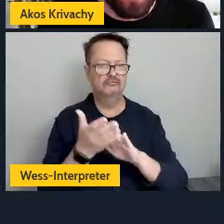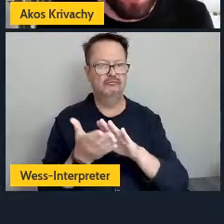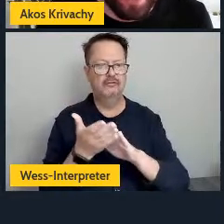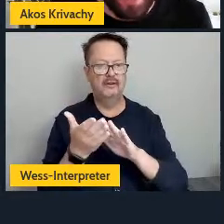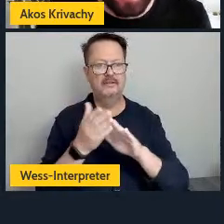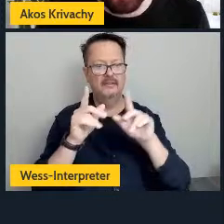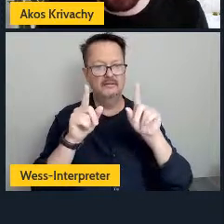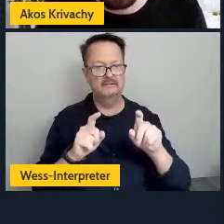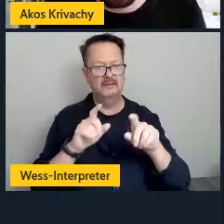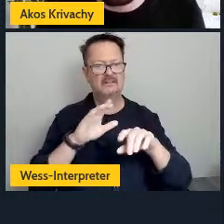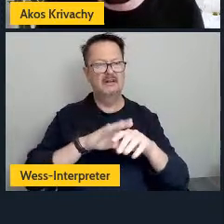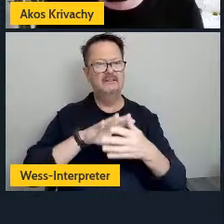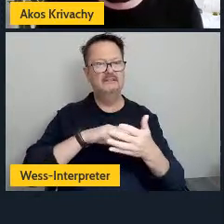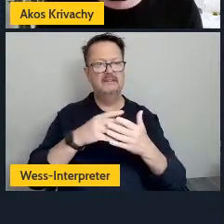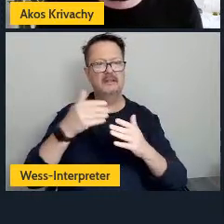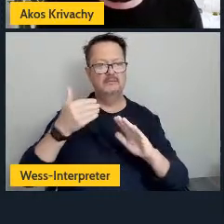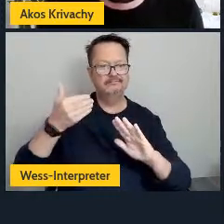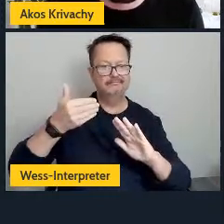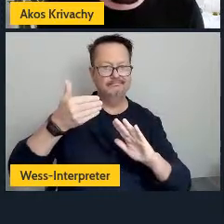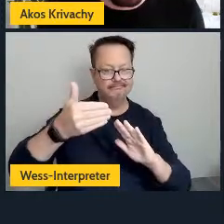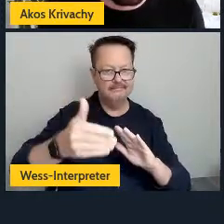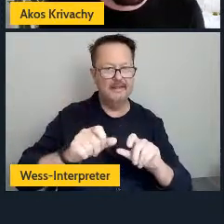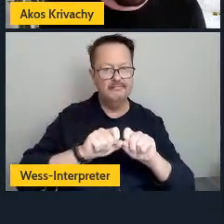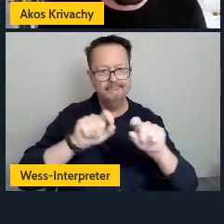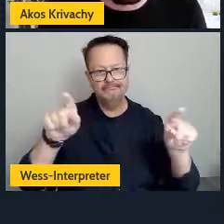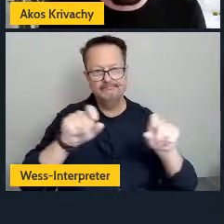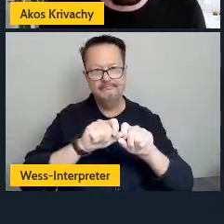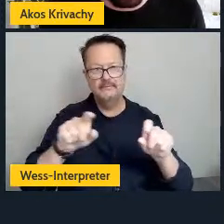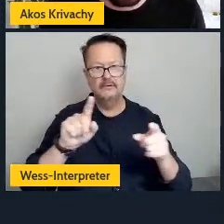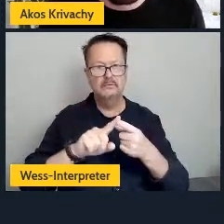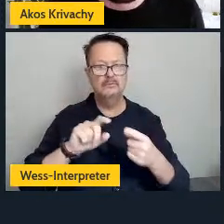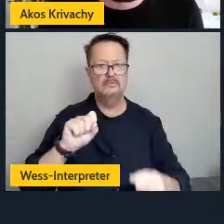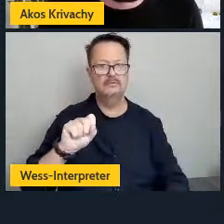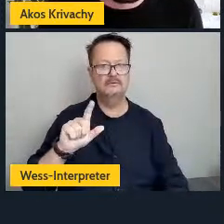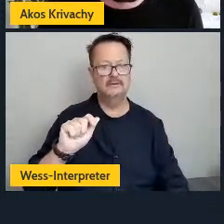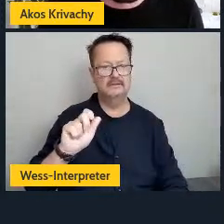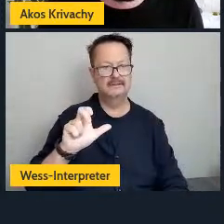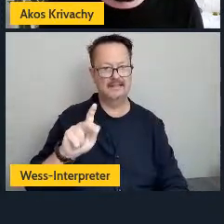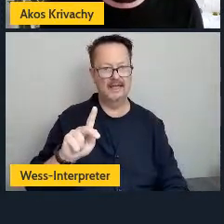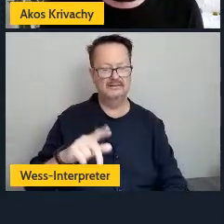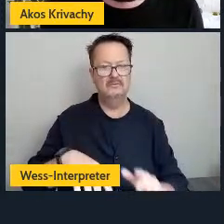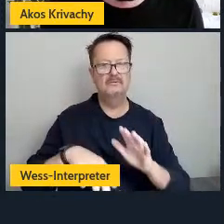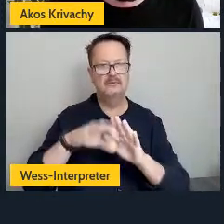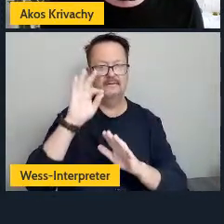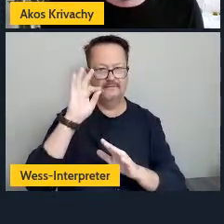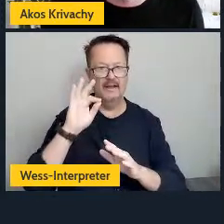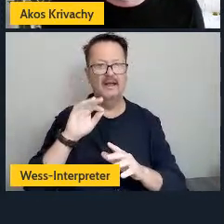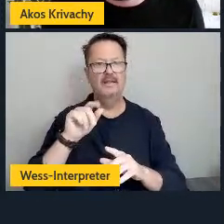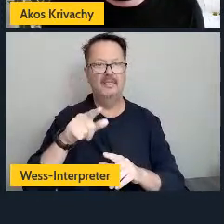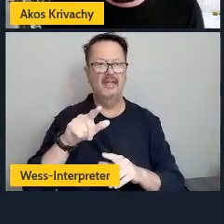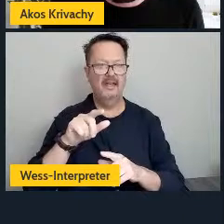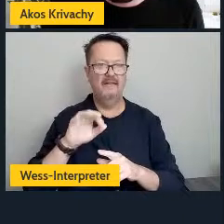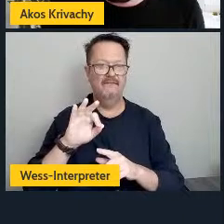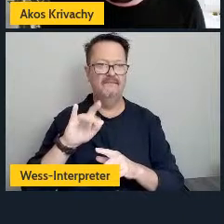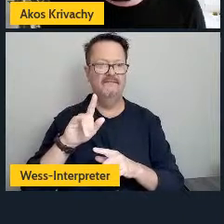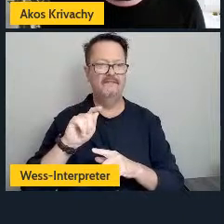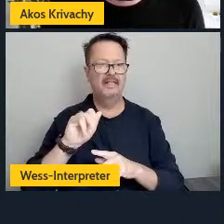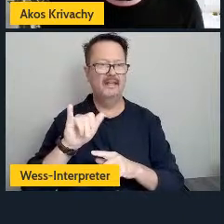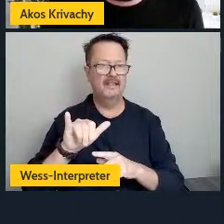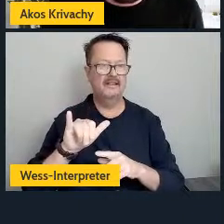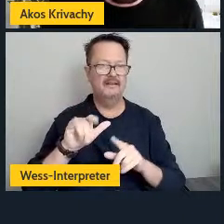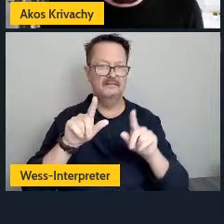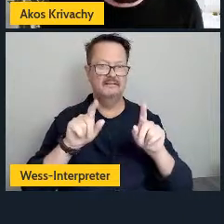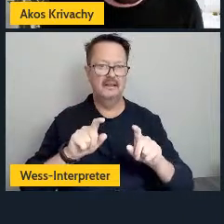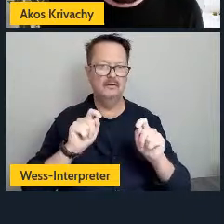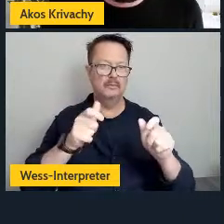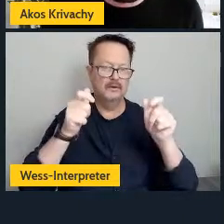on schedule and sending notifications to Slack so we find these flaky tests quicker and can fix them.